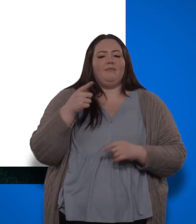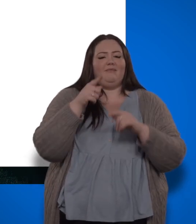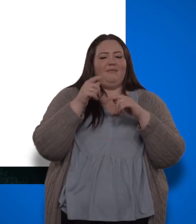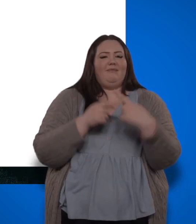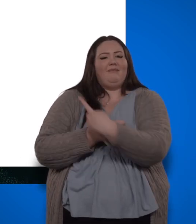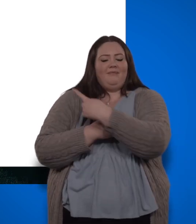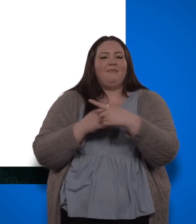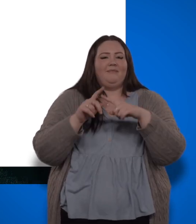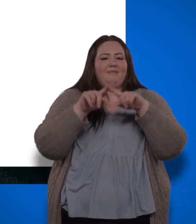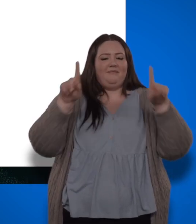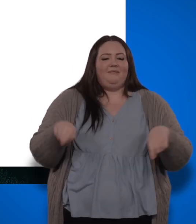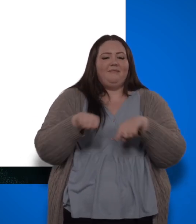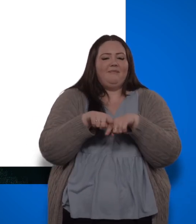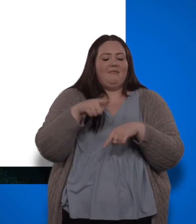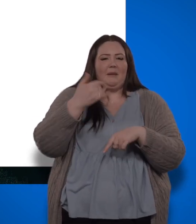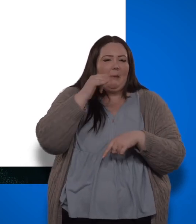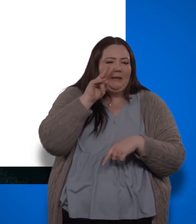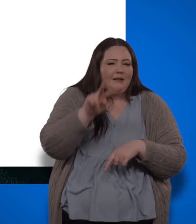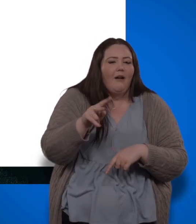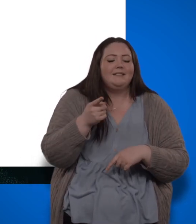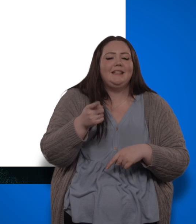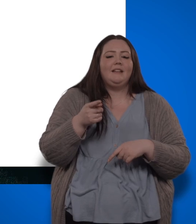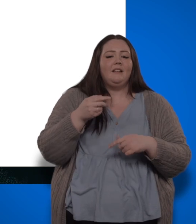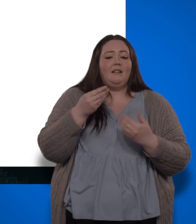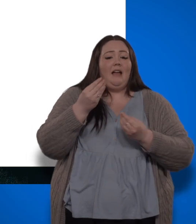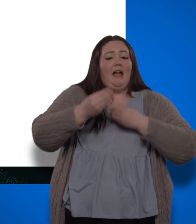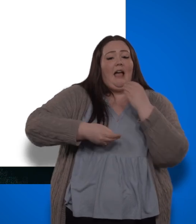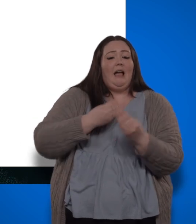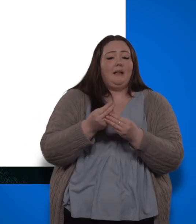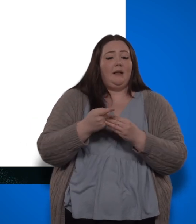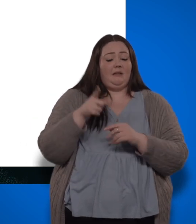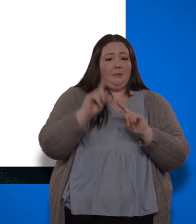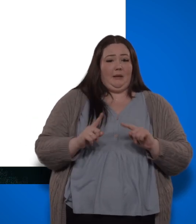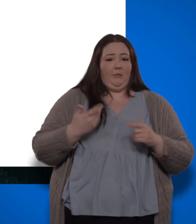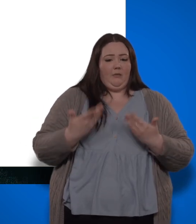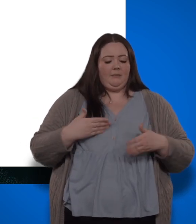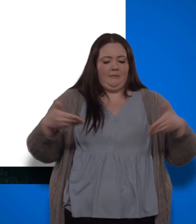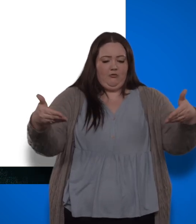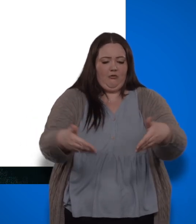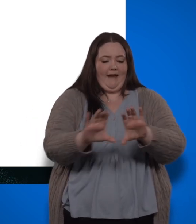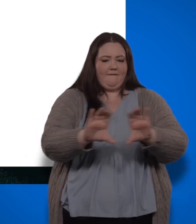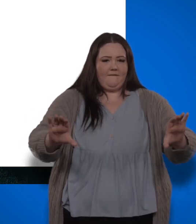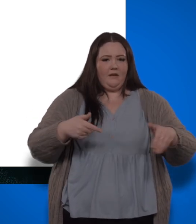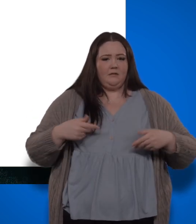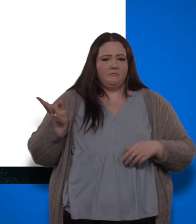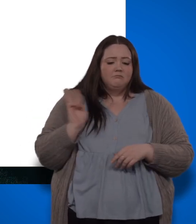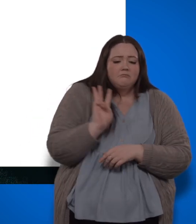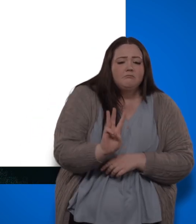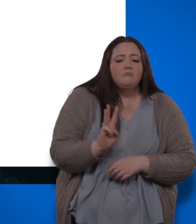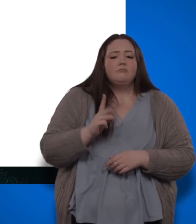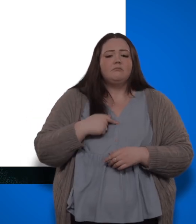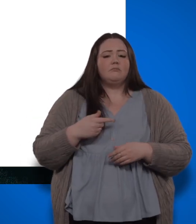these people at the grave with the coffin, and they're saying, "So, did you like the